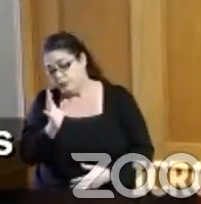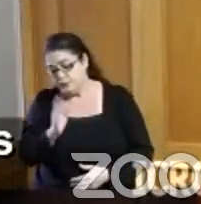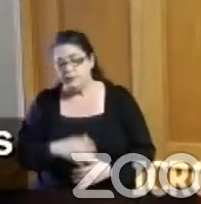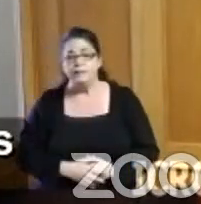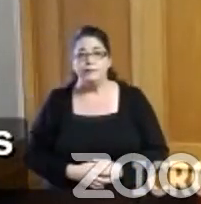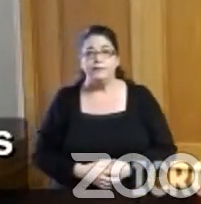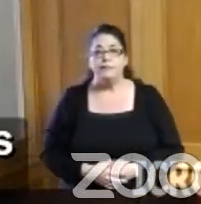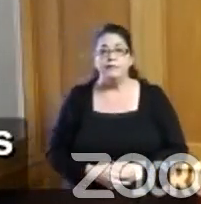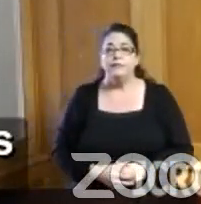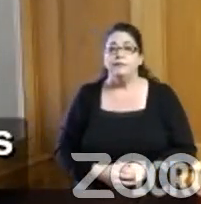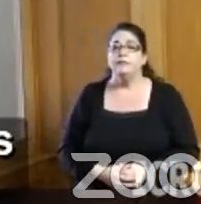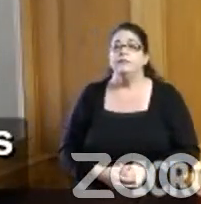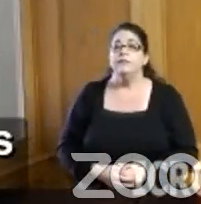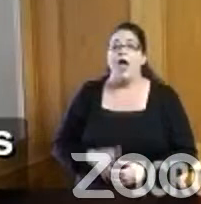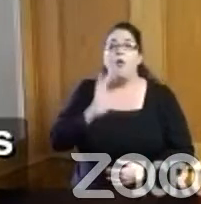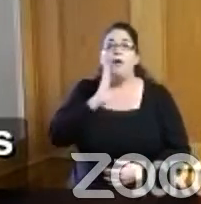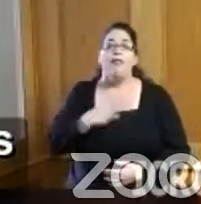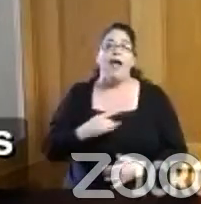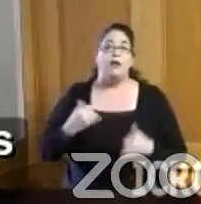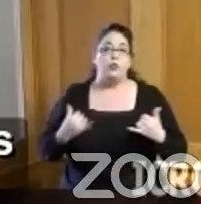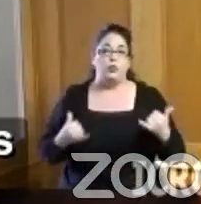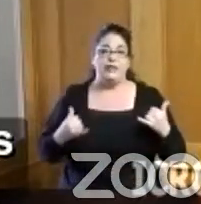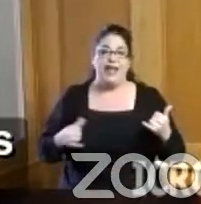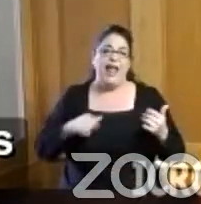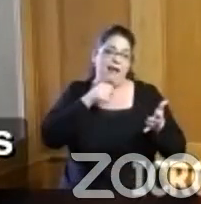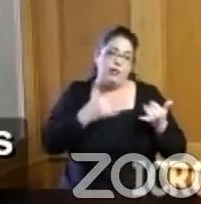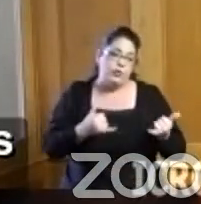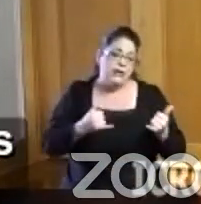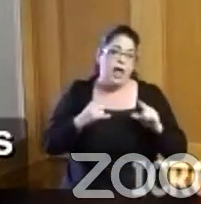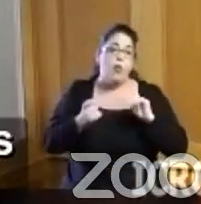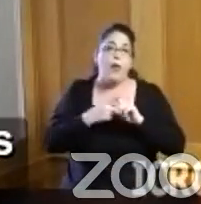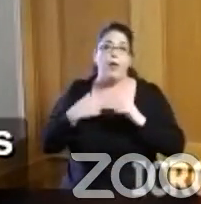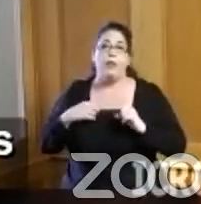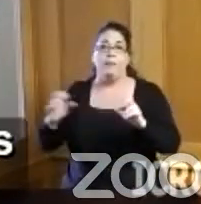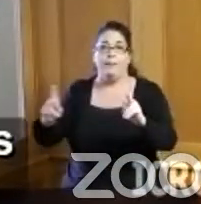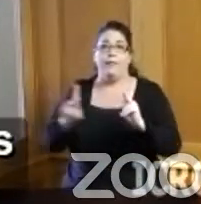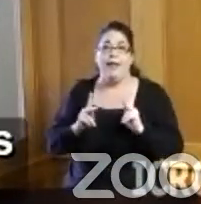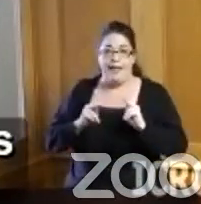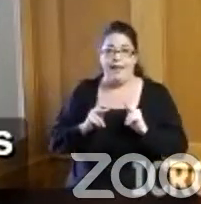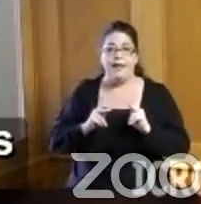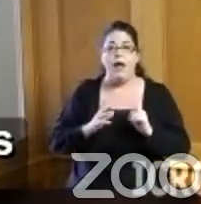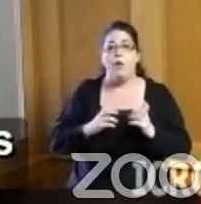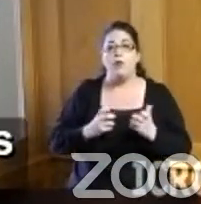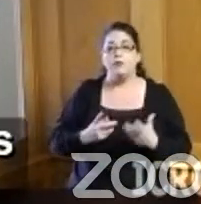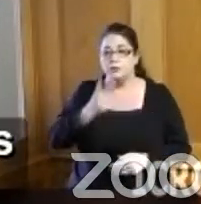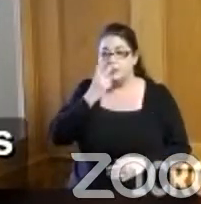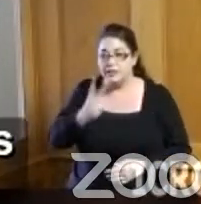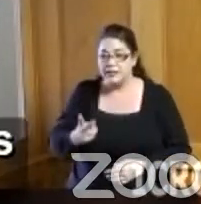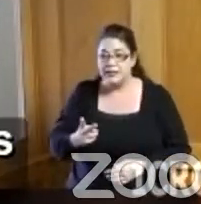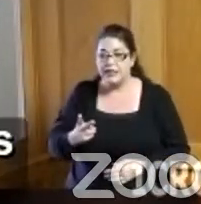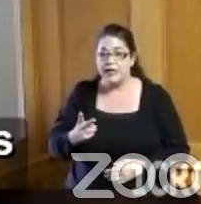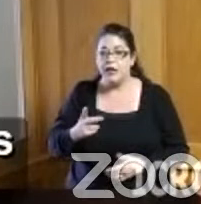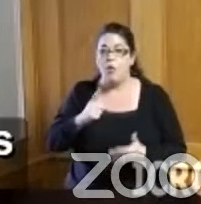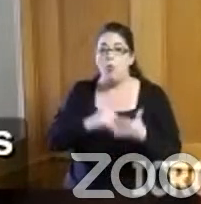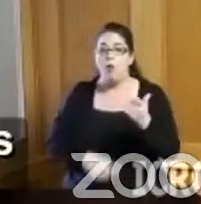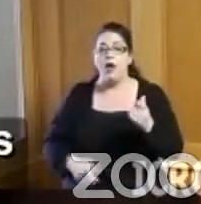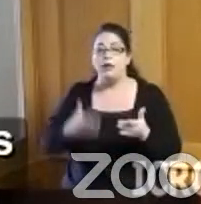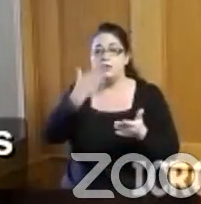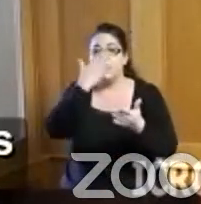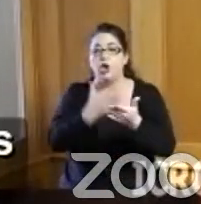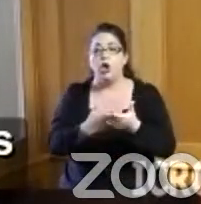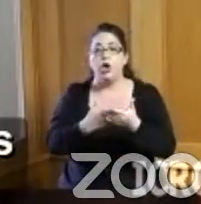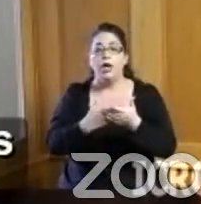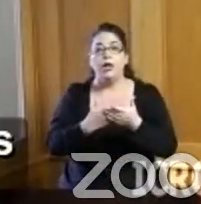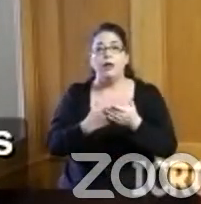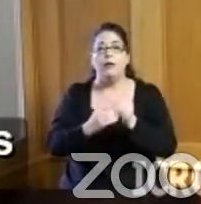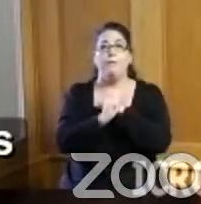like to, when, you know, not today, but when we come back, I'd like to see a good, what is our marketing plan for